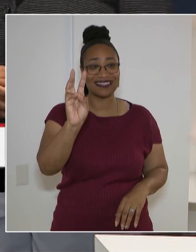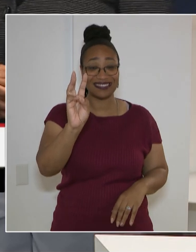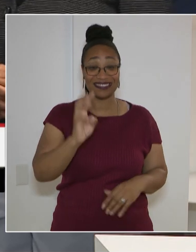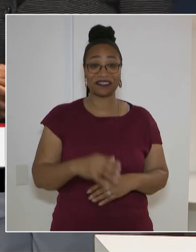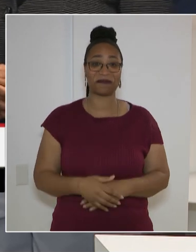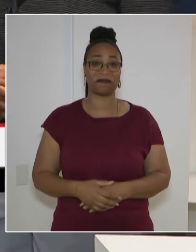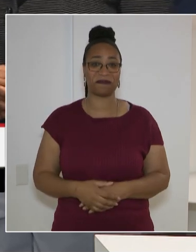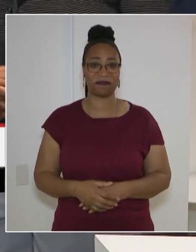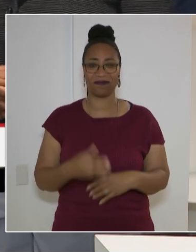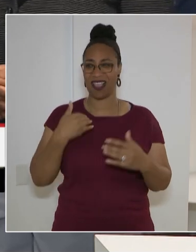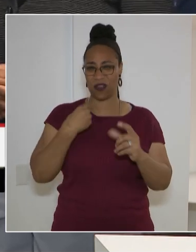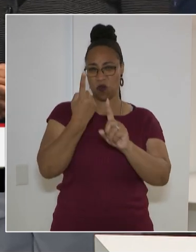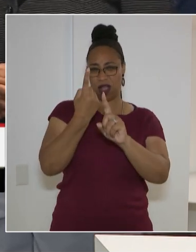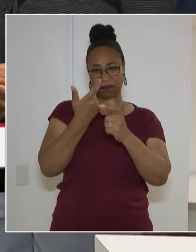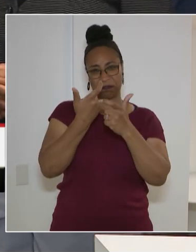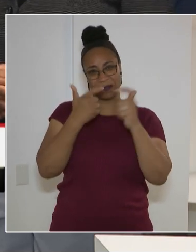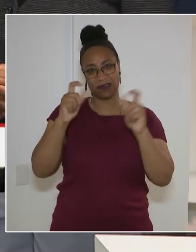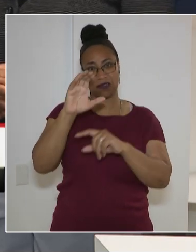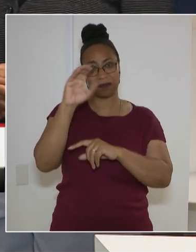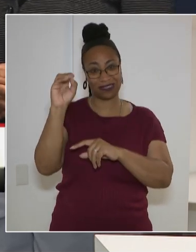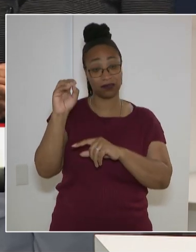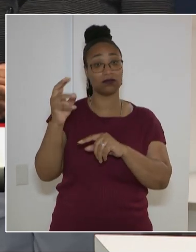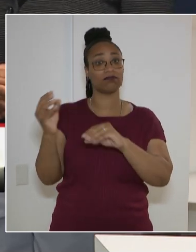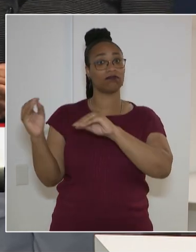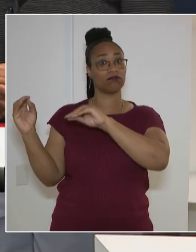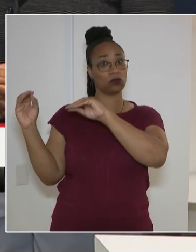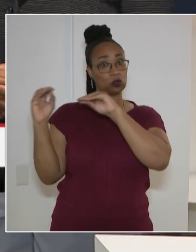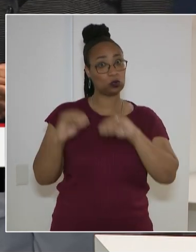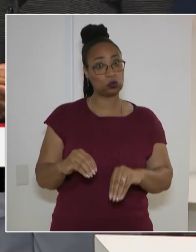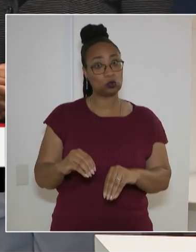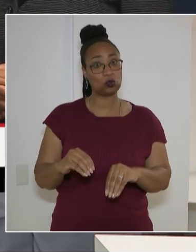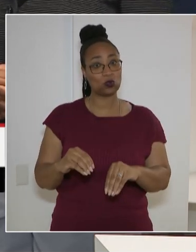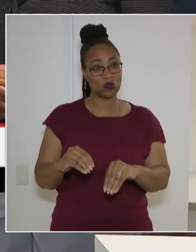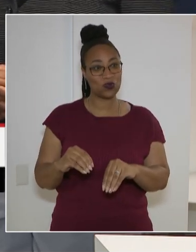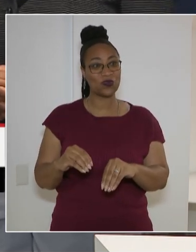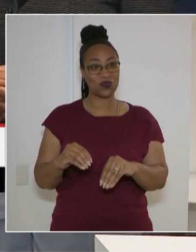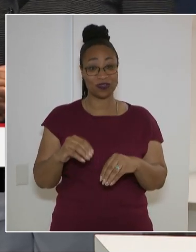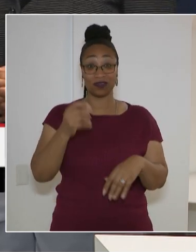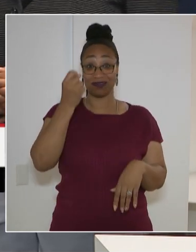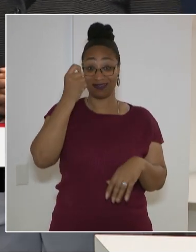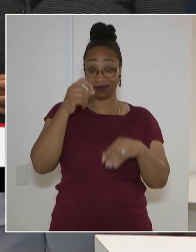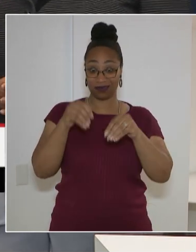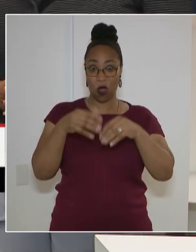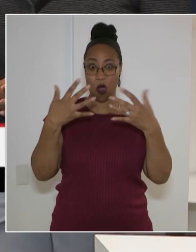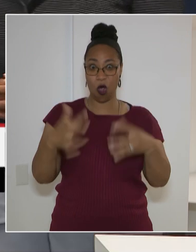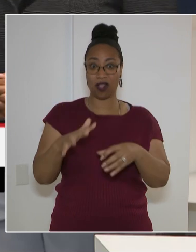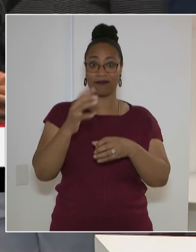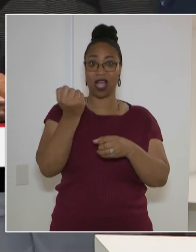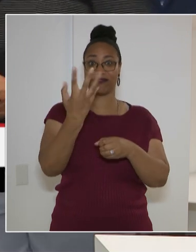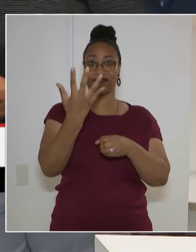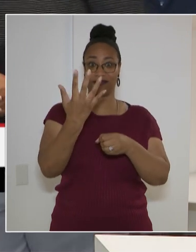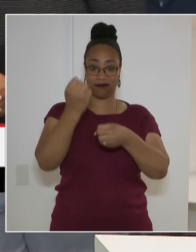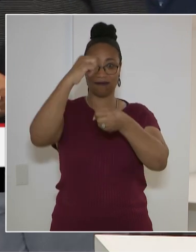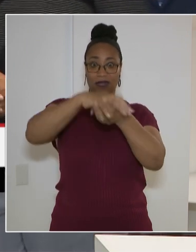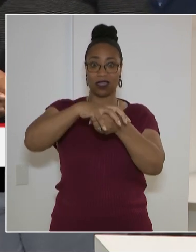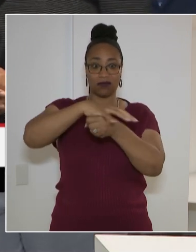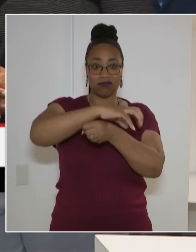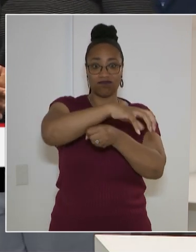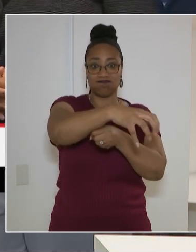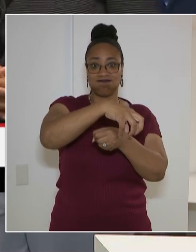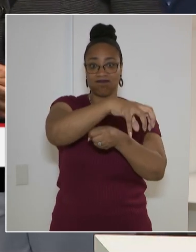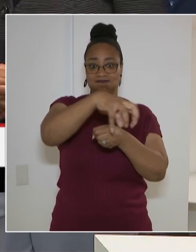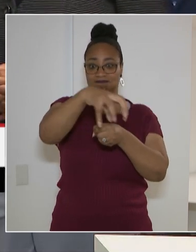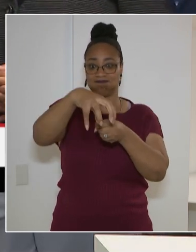expanded 5 major companies. And now with just the investments that we made through Vitality Fund have grown the